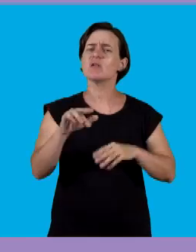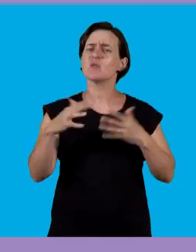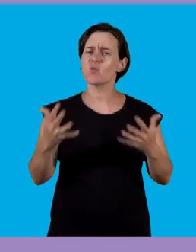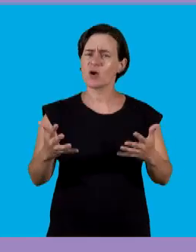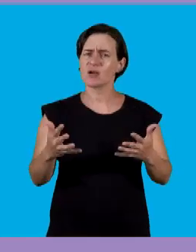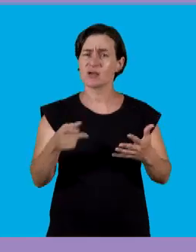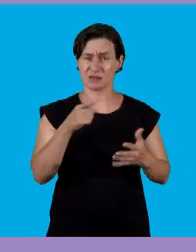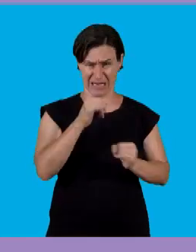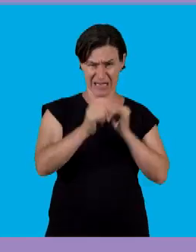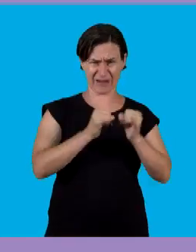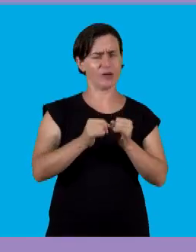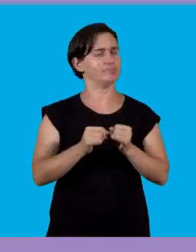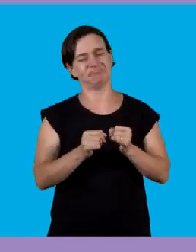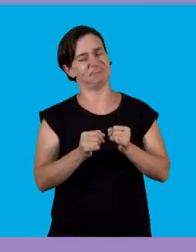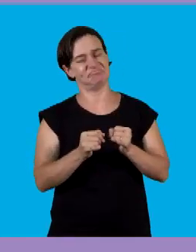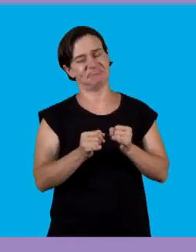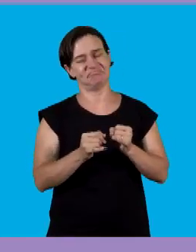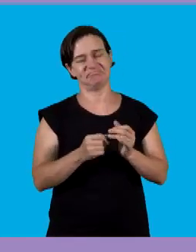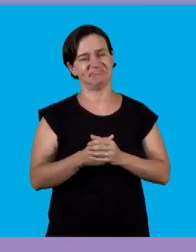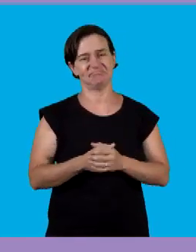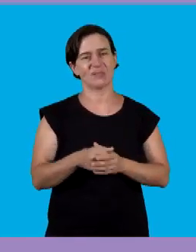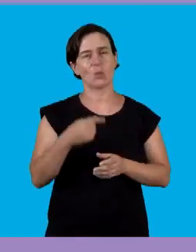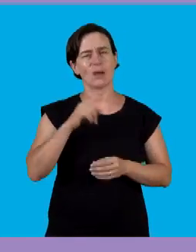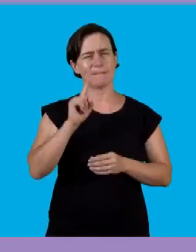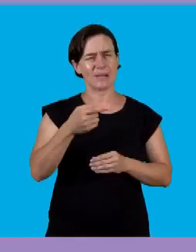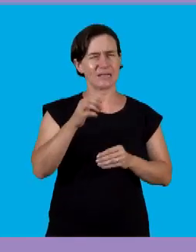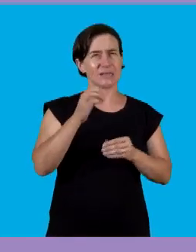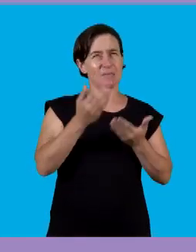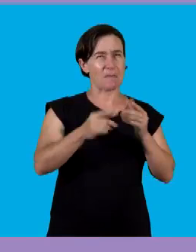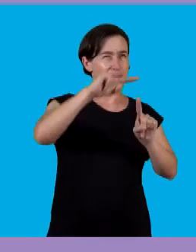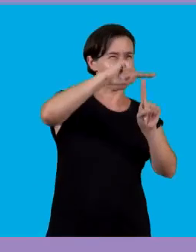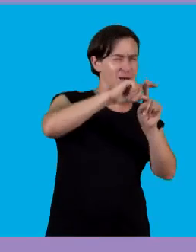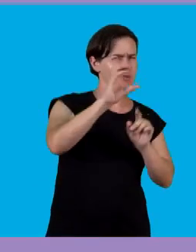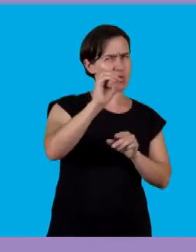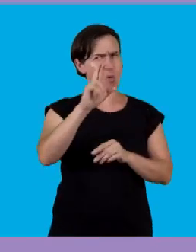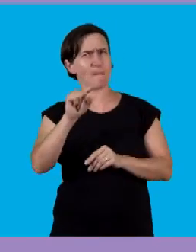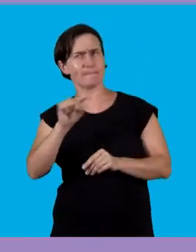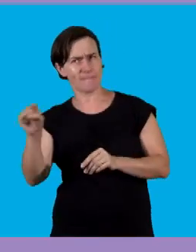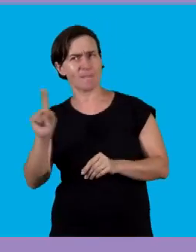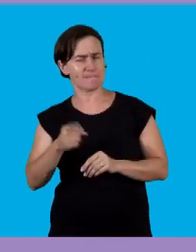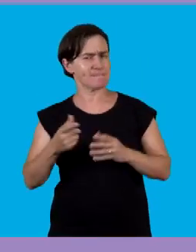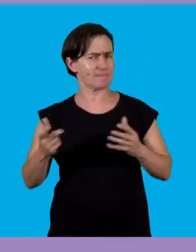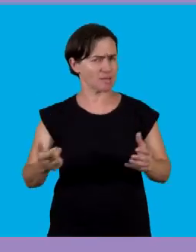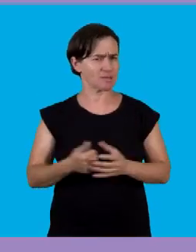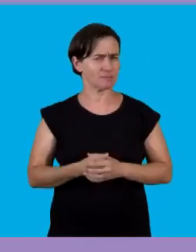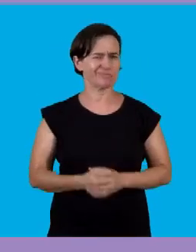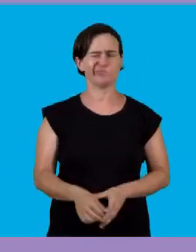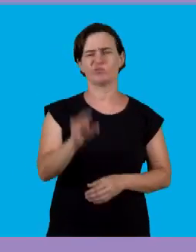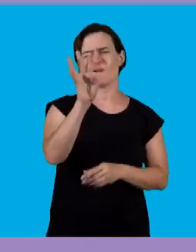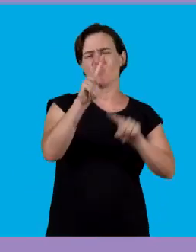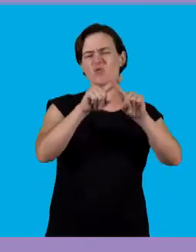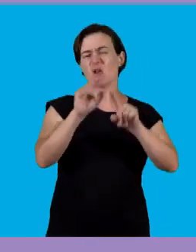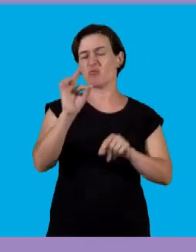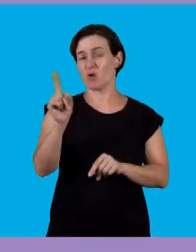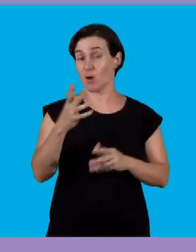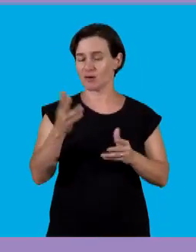multiplied by 3 is not 11. We still have to add or subtract that constant. So